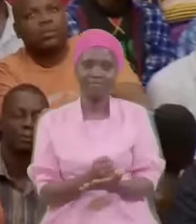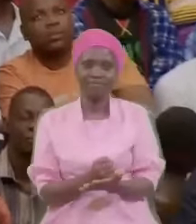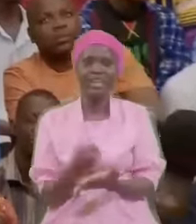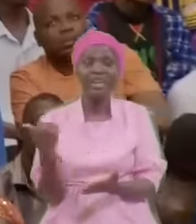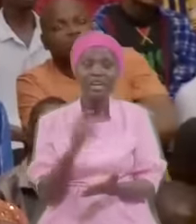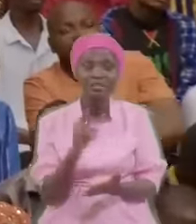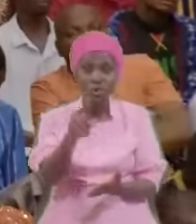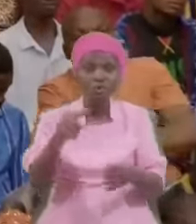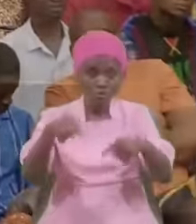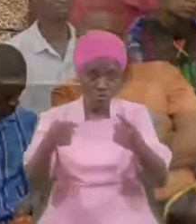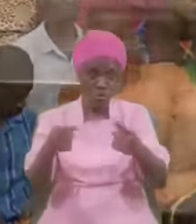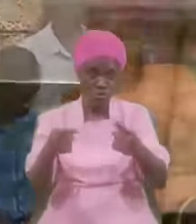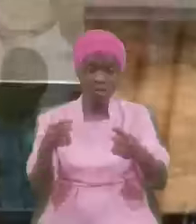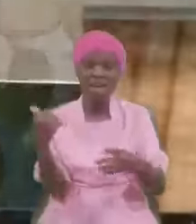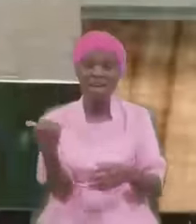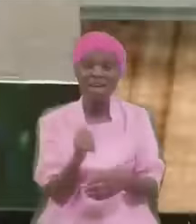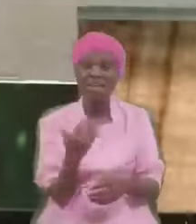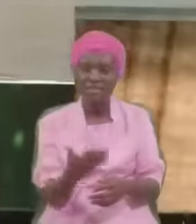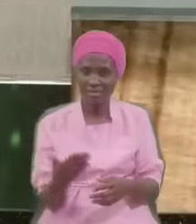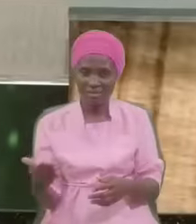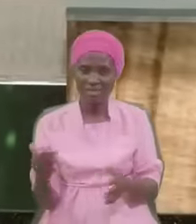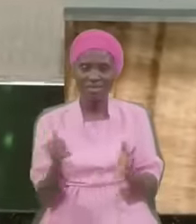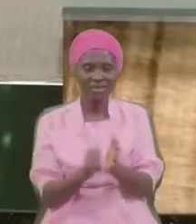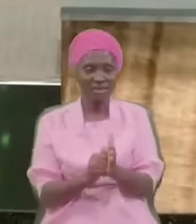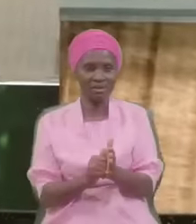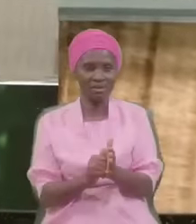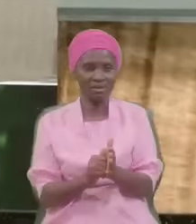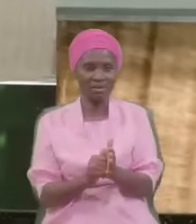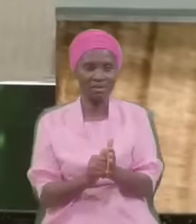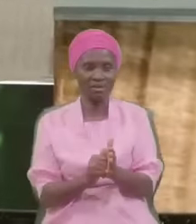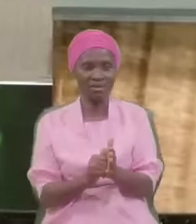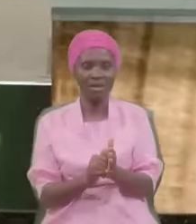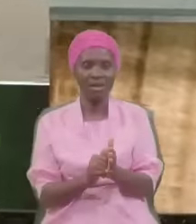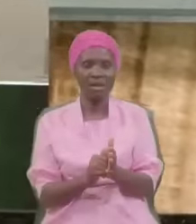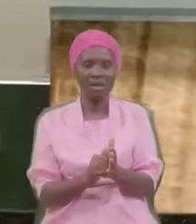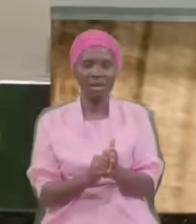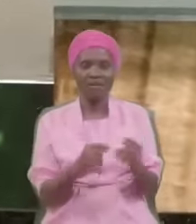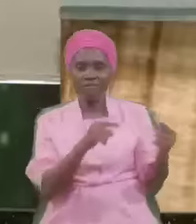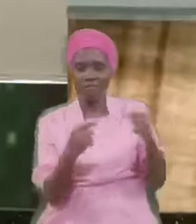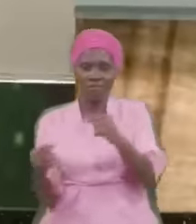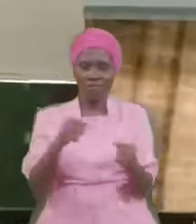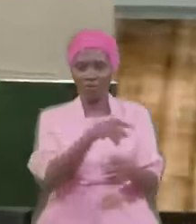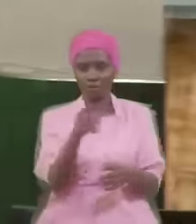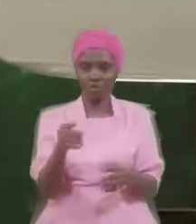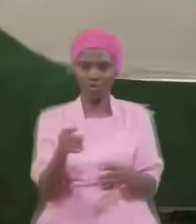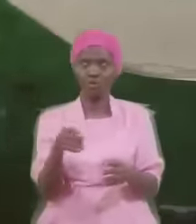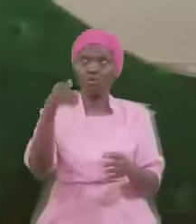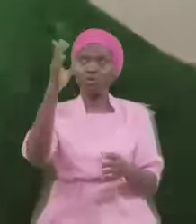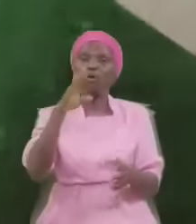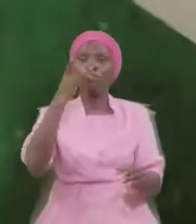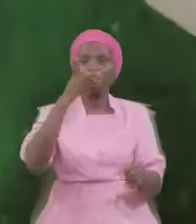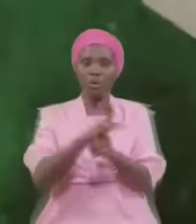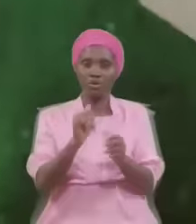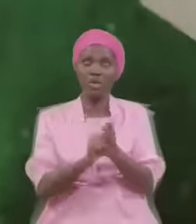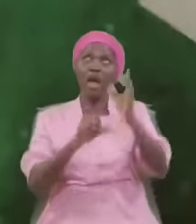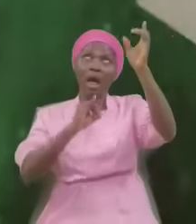Anywhere you go, anything that confronts you, I will be with thee. And thou shalt